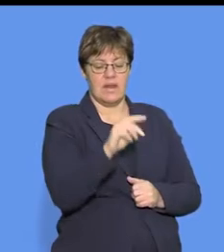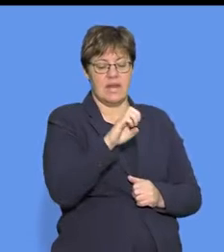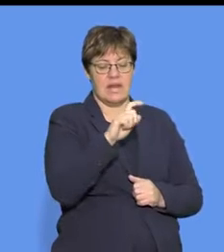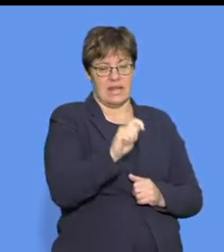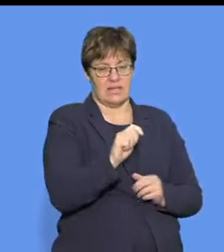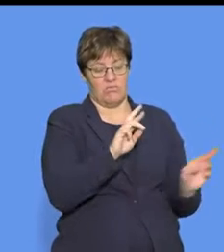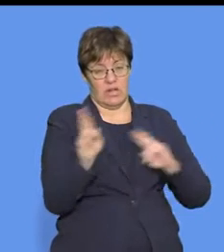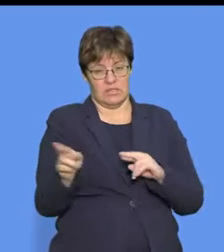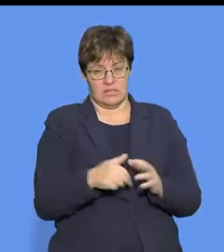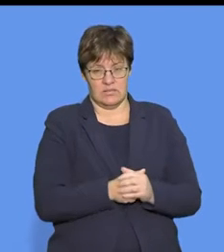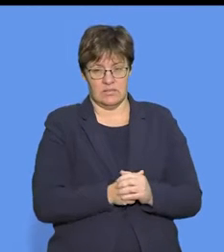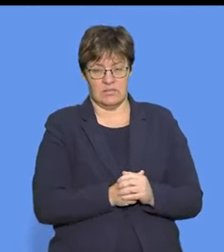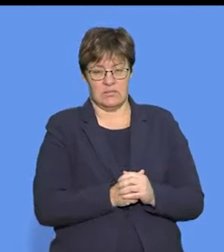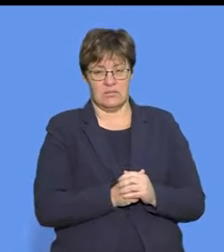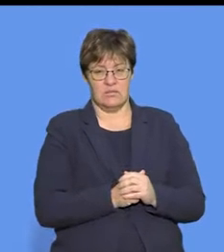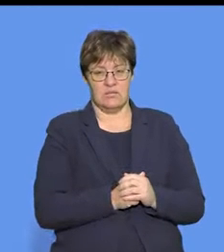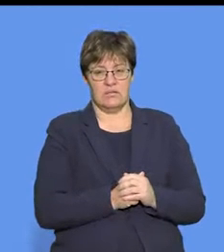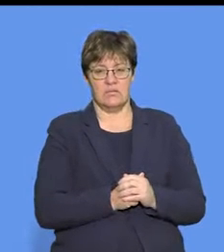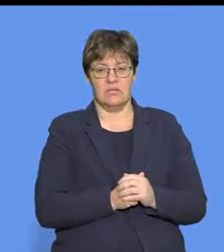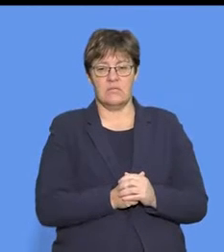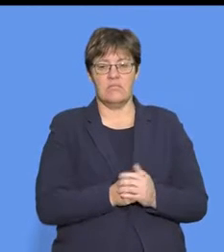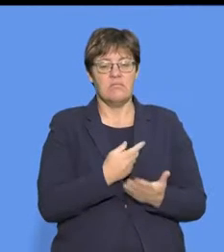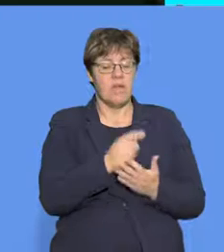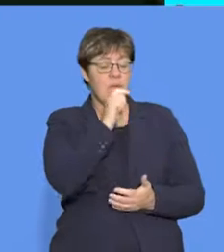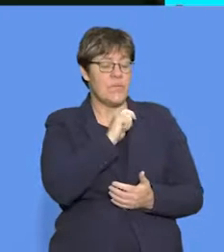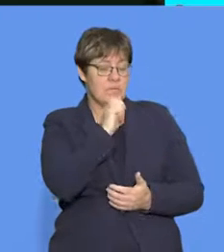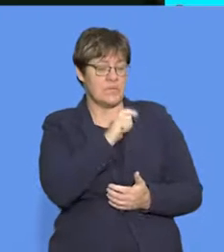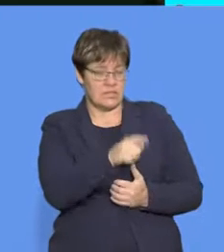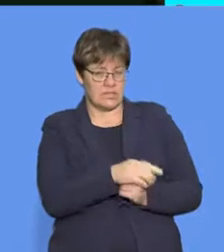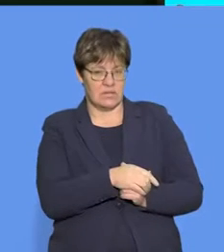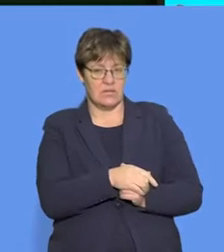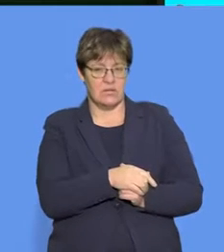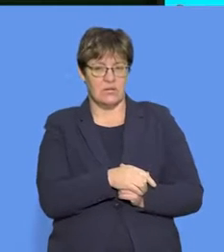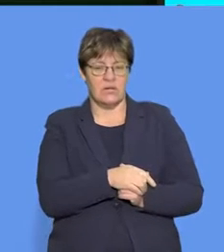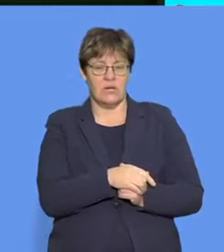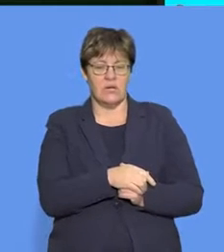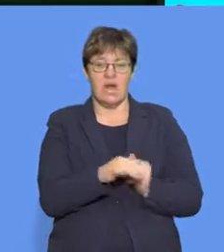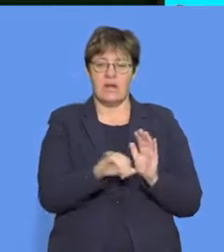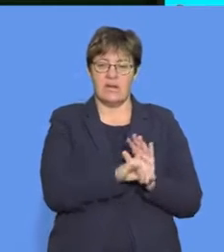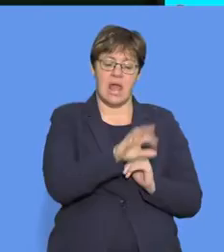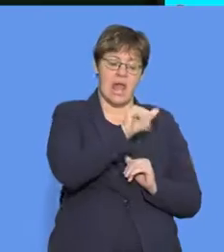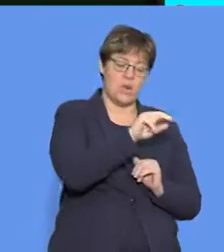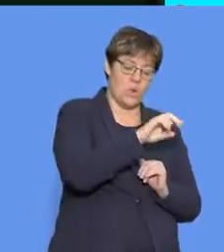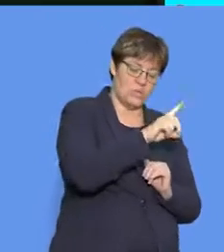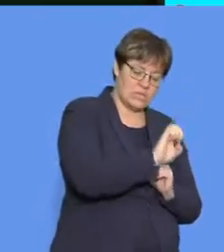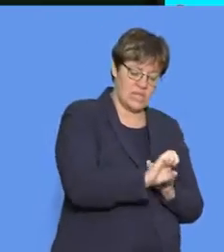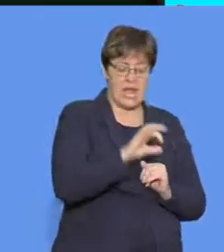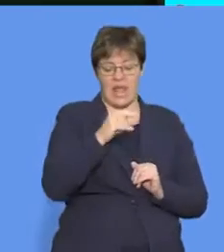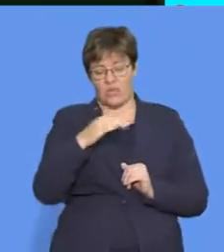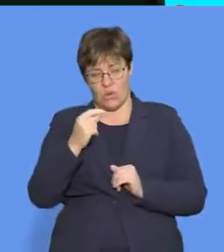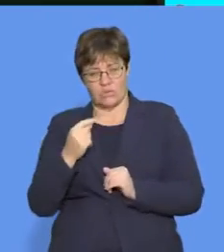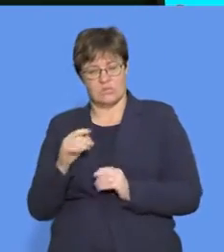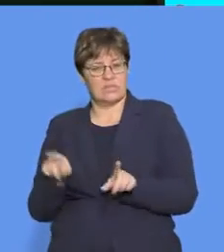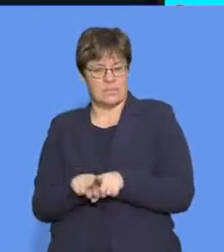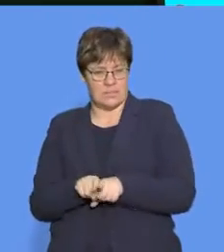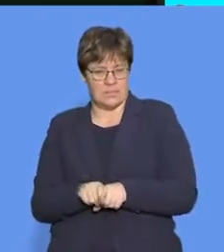there we have the net reaction. And we've been able to use that to identify what's the